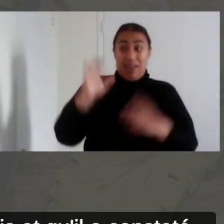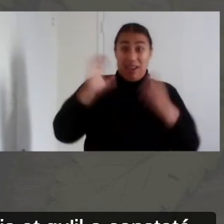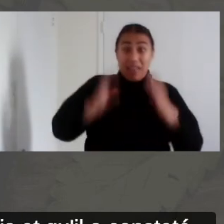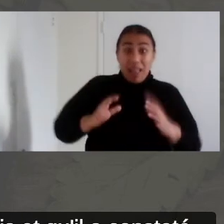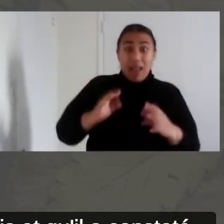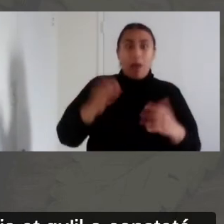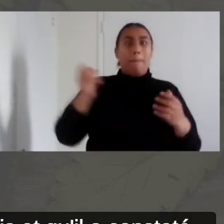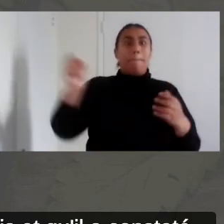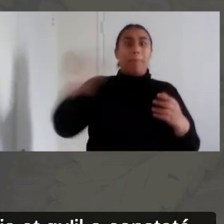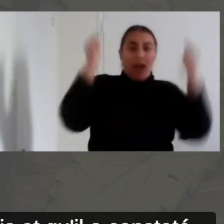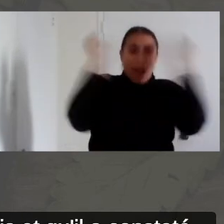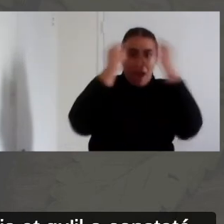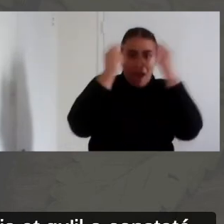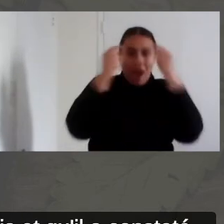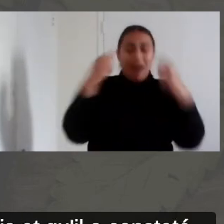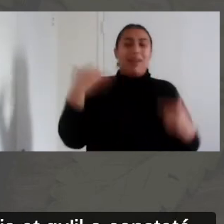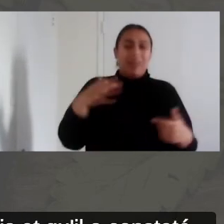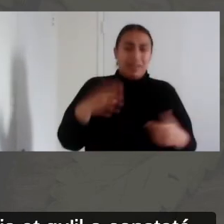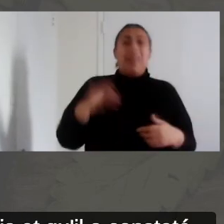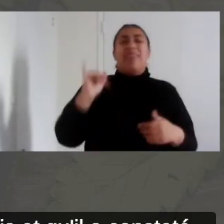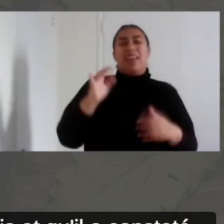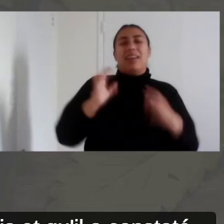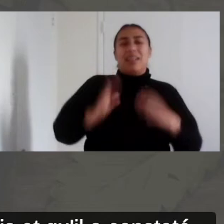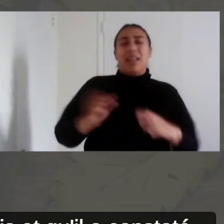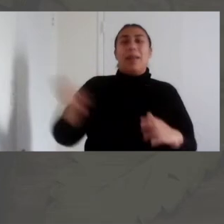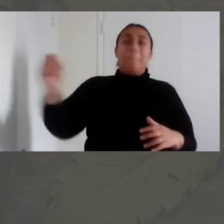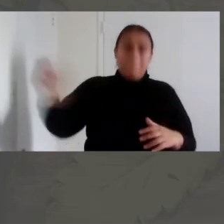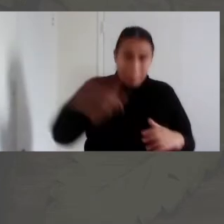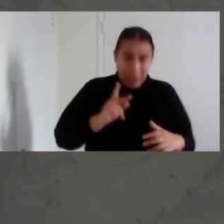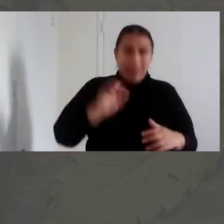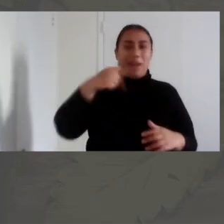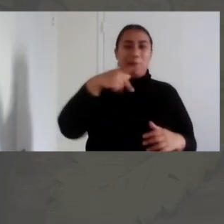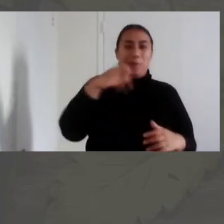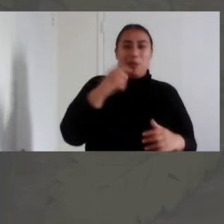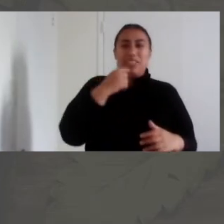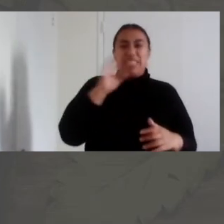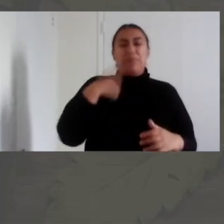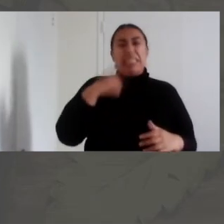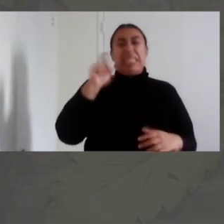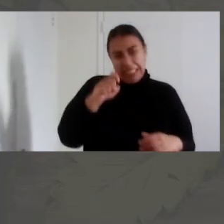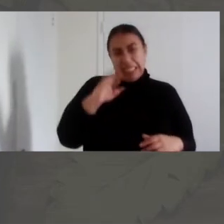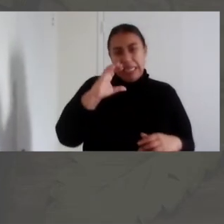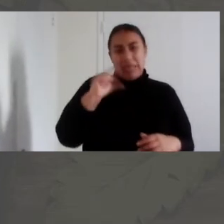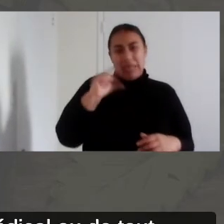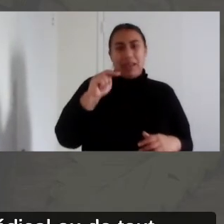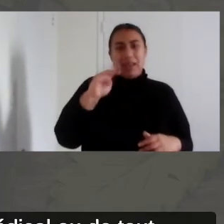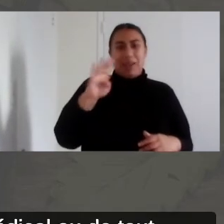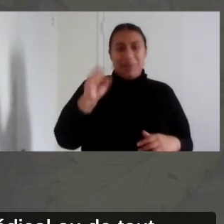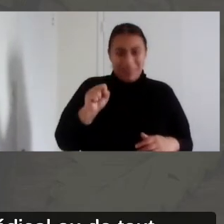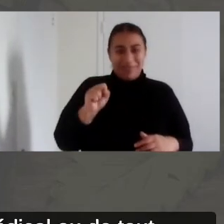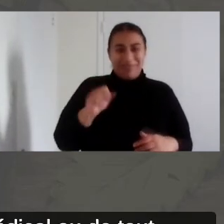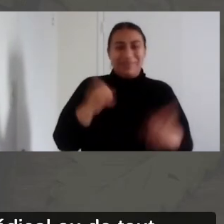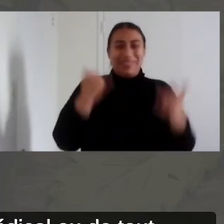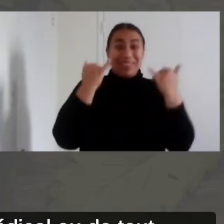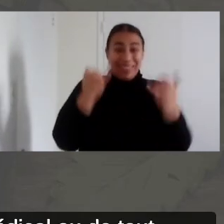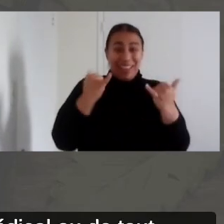it. He actually stated to us that he put it away for a couple of months, and he found that the headaches came back eventually, so he uses it now when